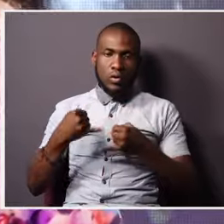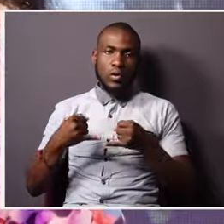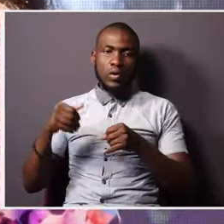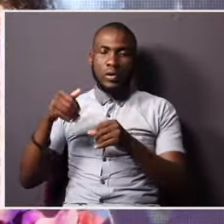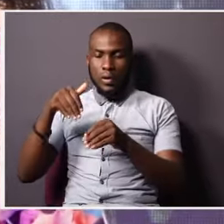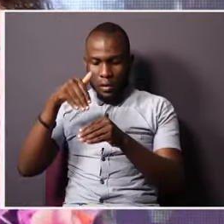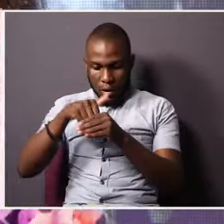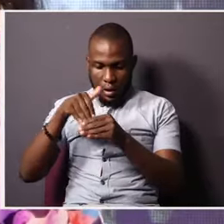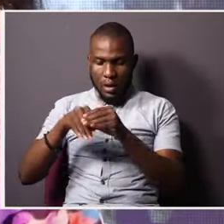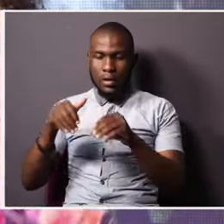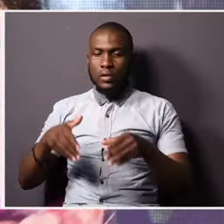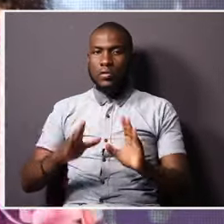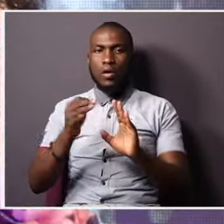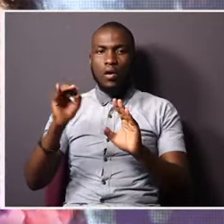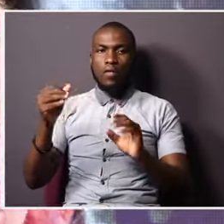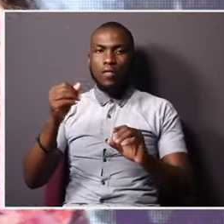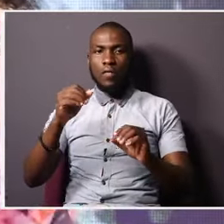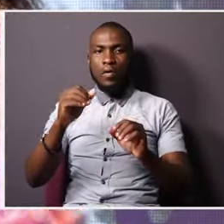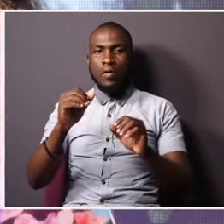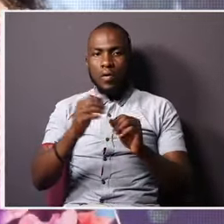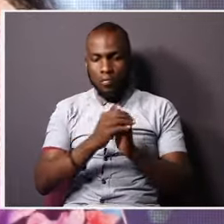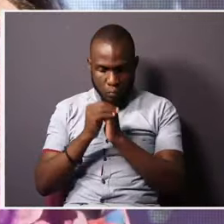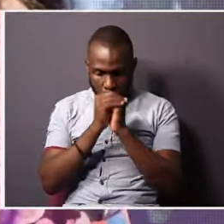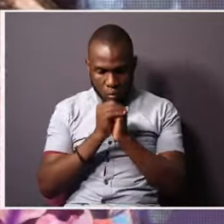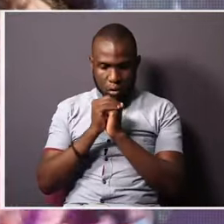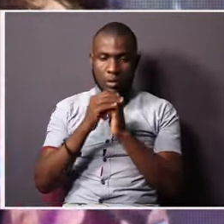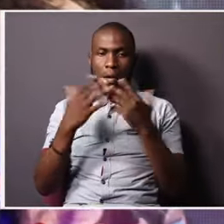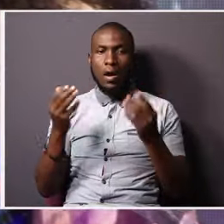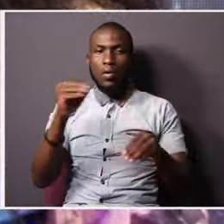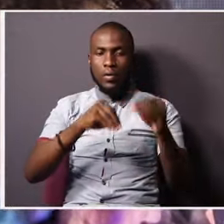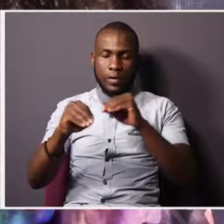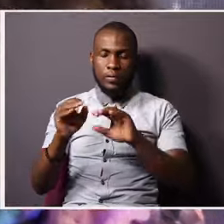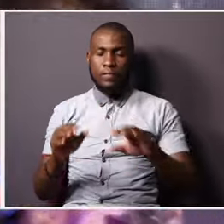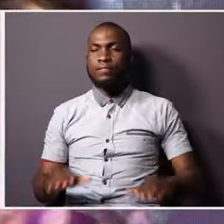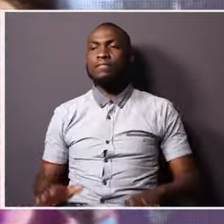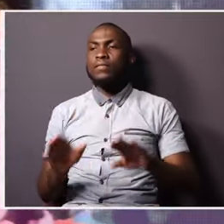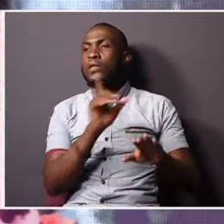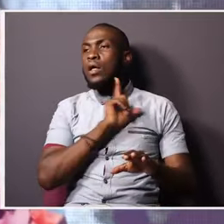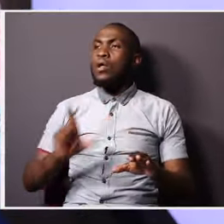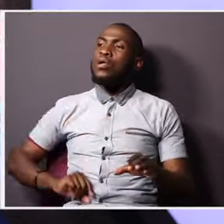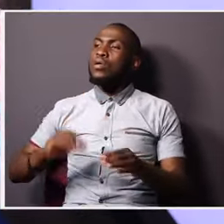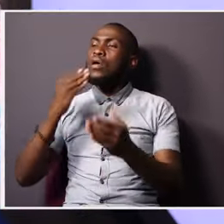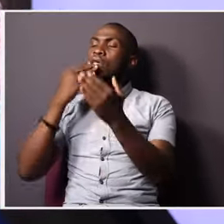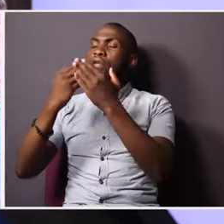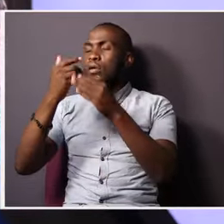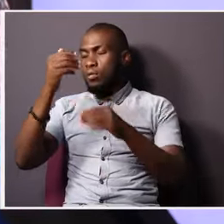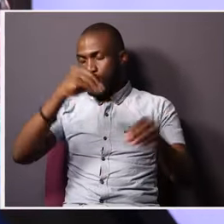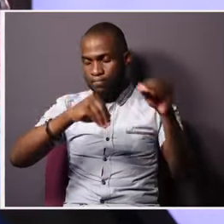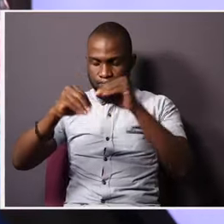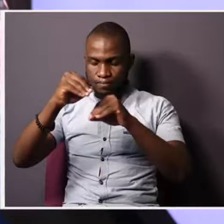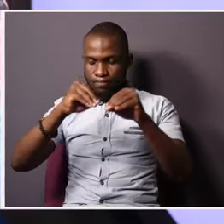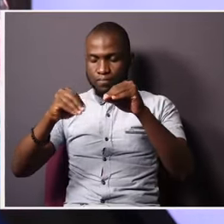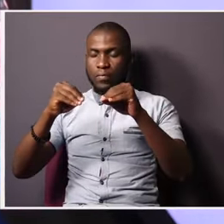this way of worship, which is giving. Lord, we thank you that we have an offering to give to you. We give you